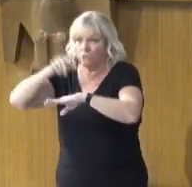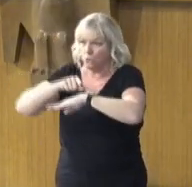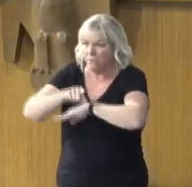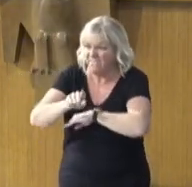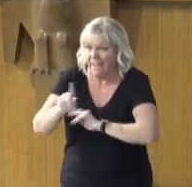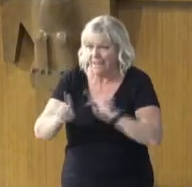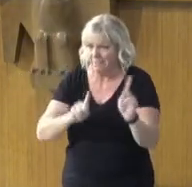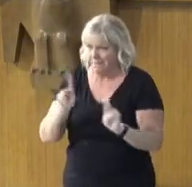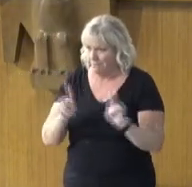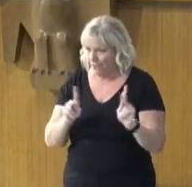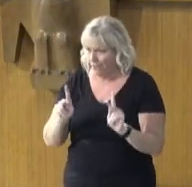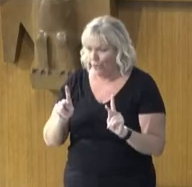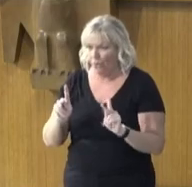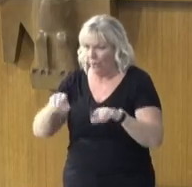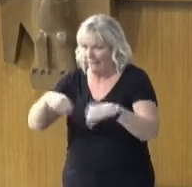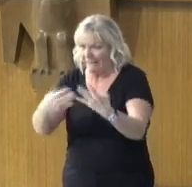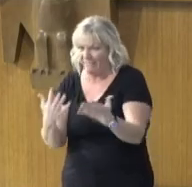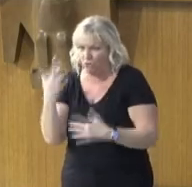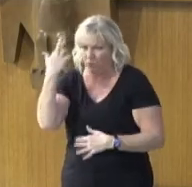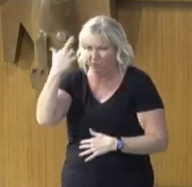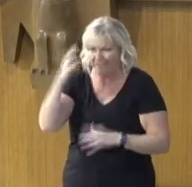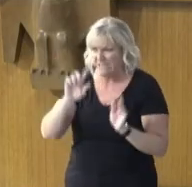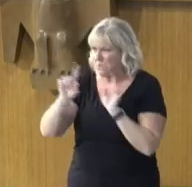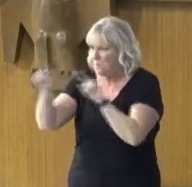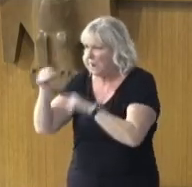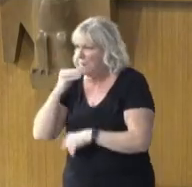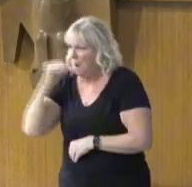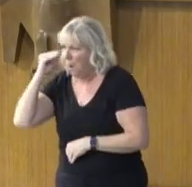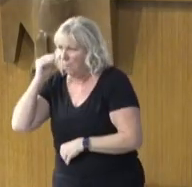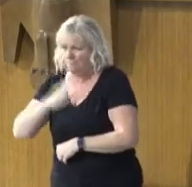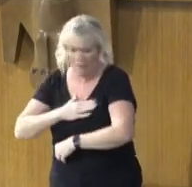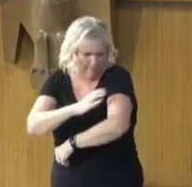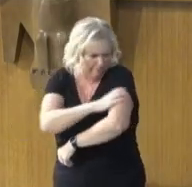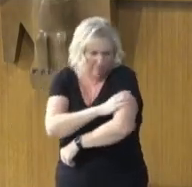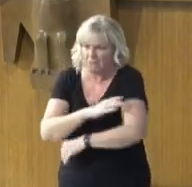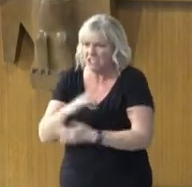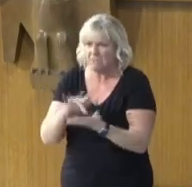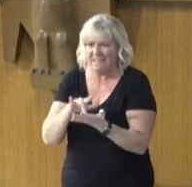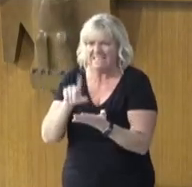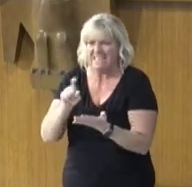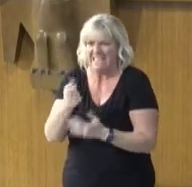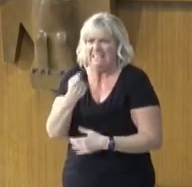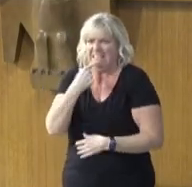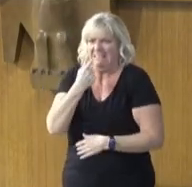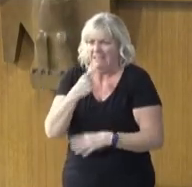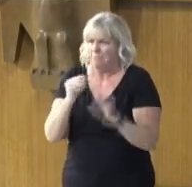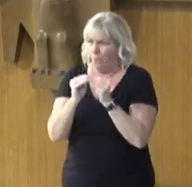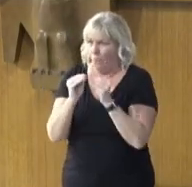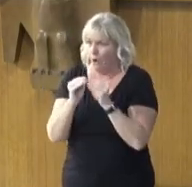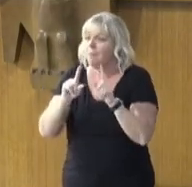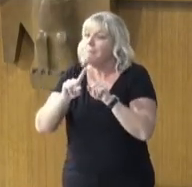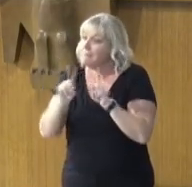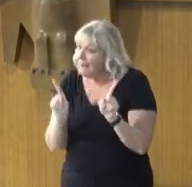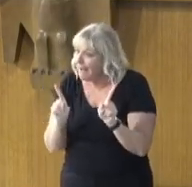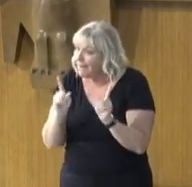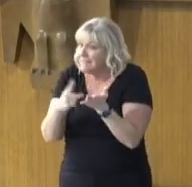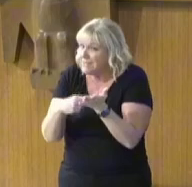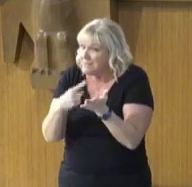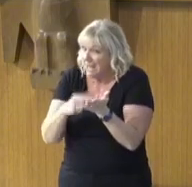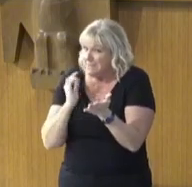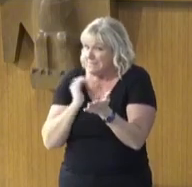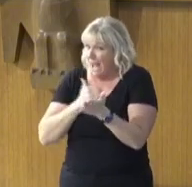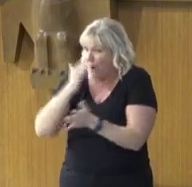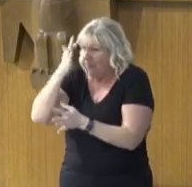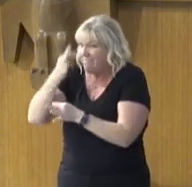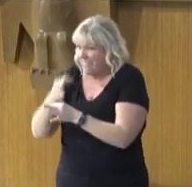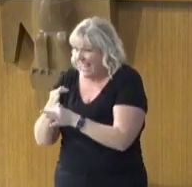to give you a reason to go home and then increase your blood pressure meds. But sometimes our faith directly intersects with